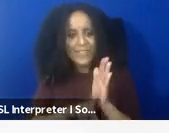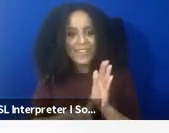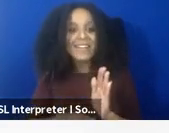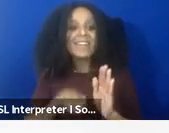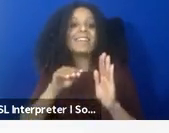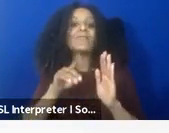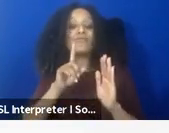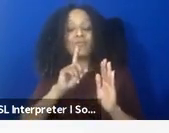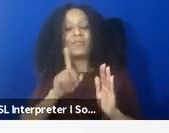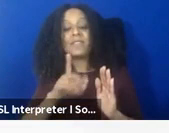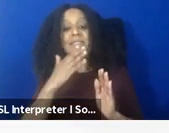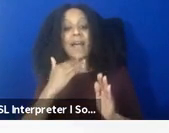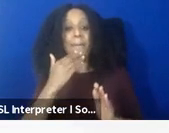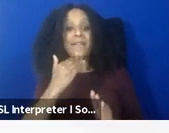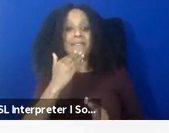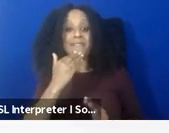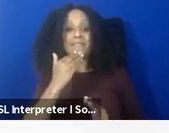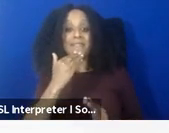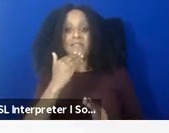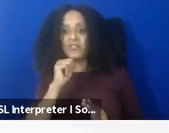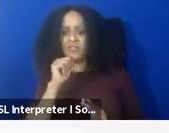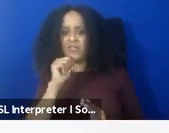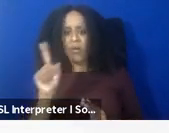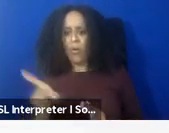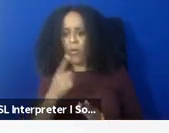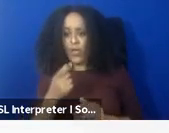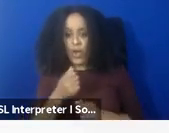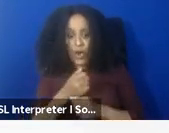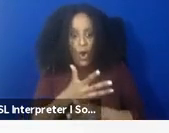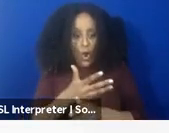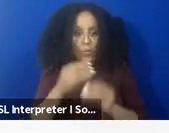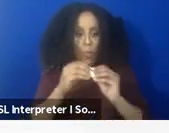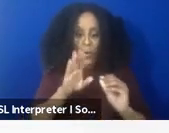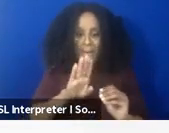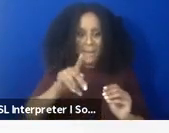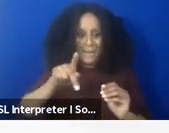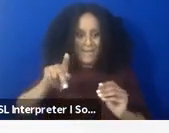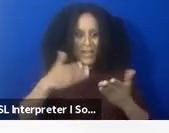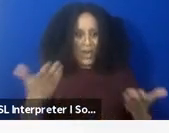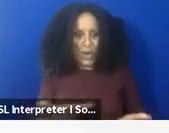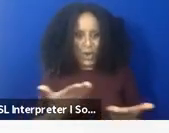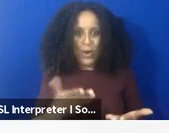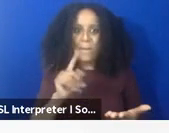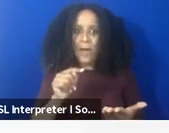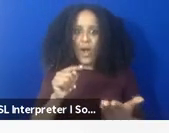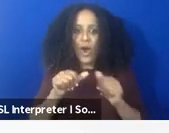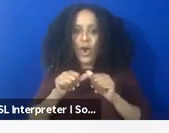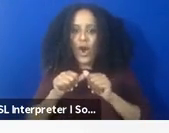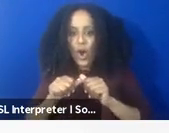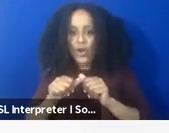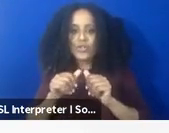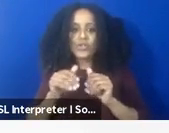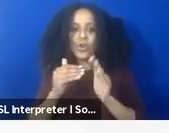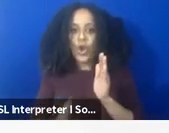is that diabetes doesn't just cause more BPPV to occur, but it also causes more frequent recurrence of this type of